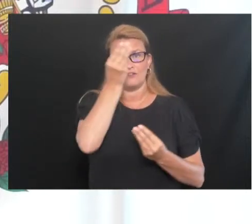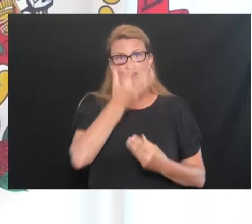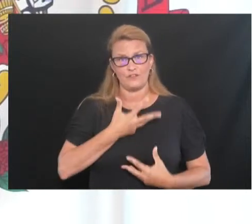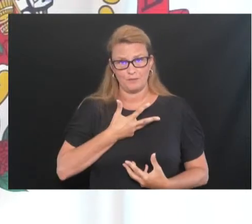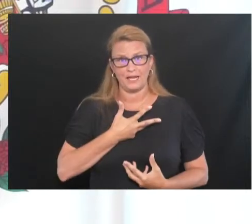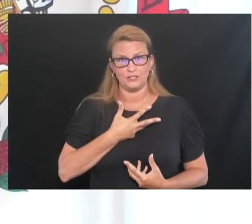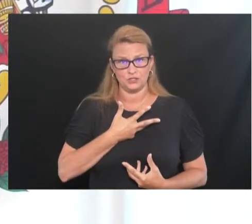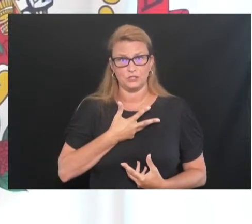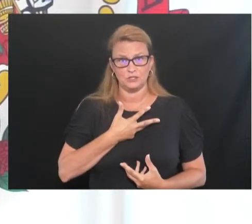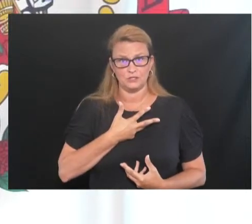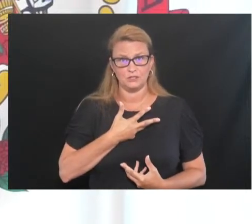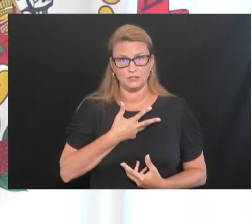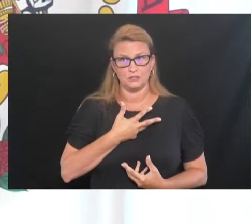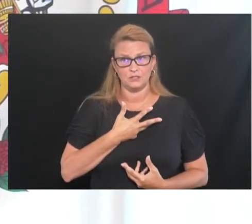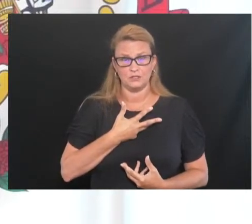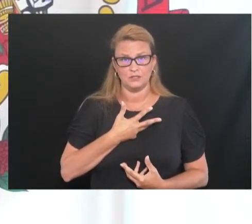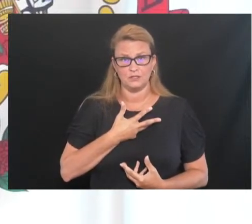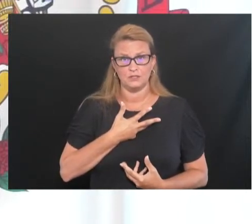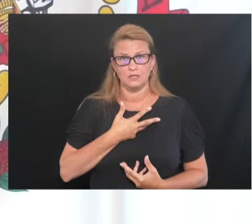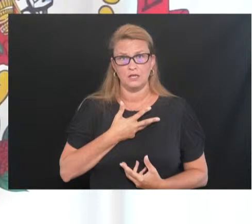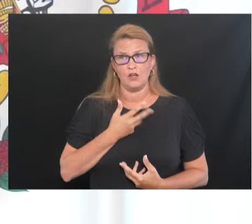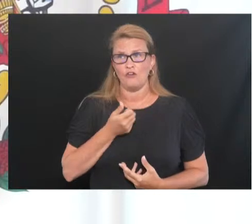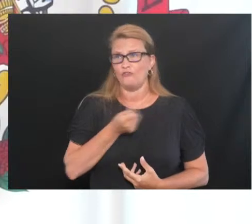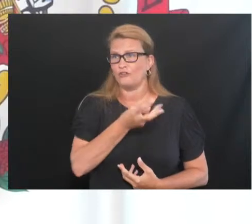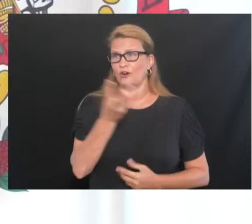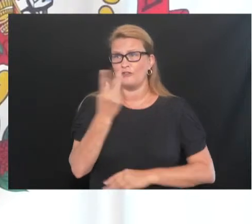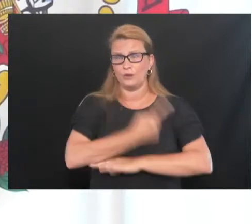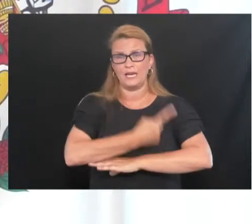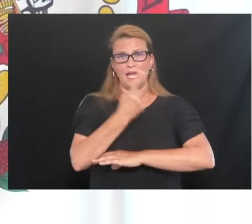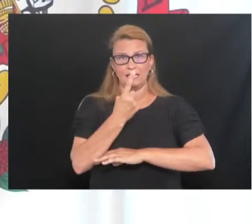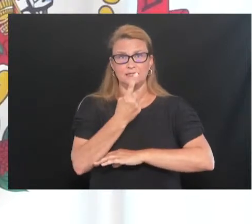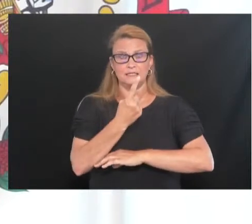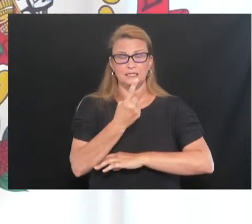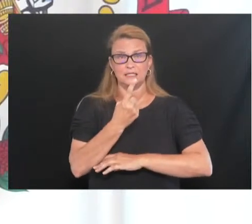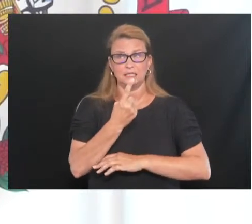I've been getting over the last several days, but in the